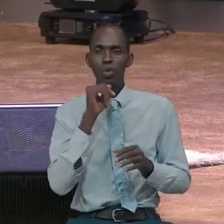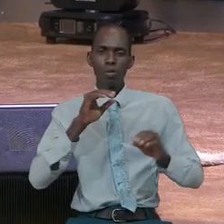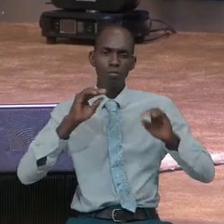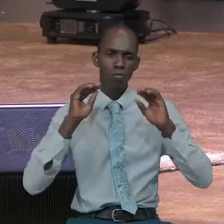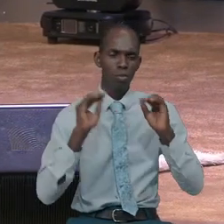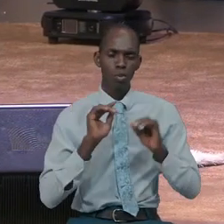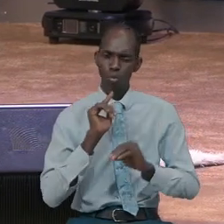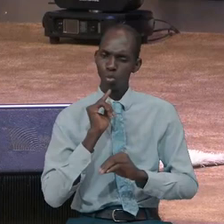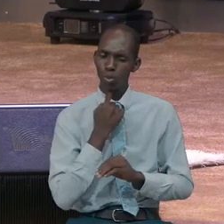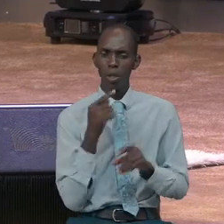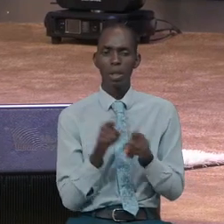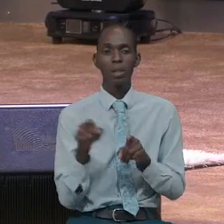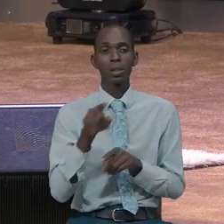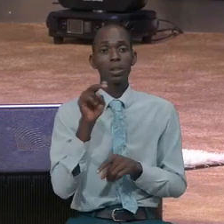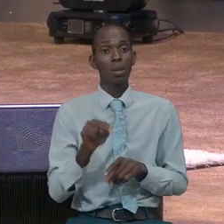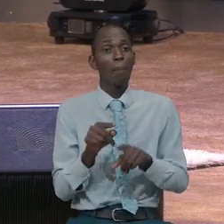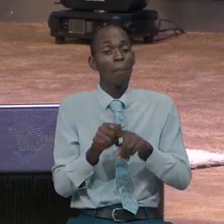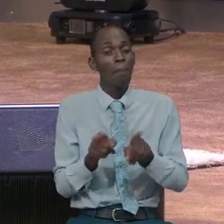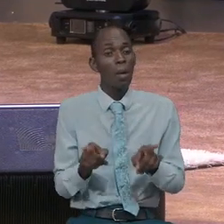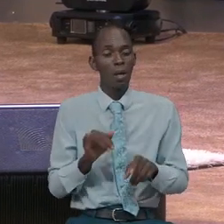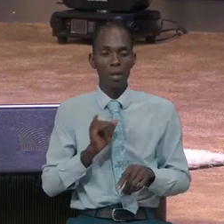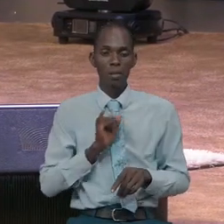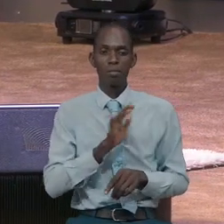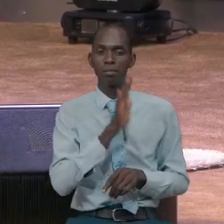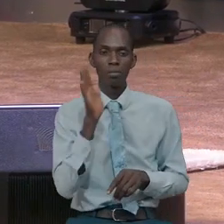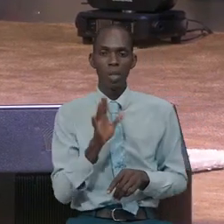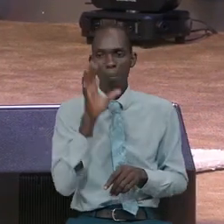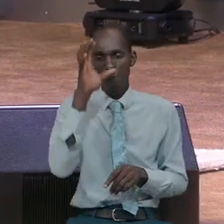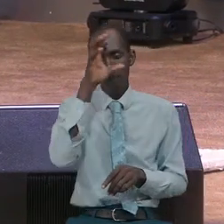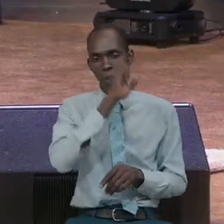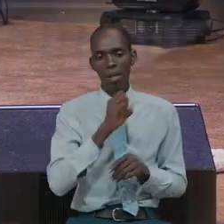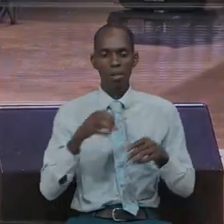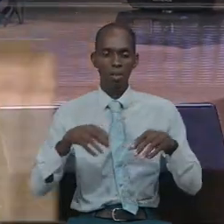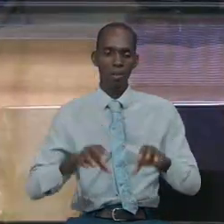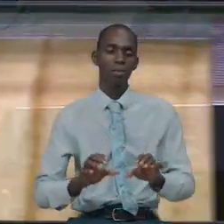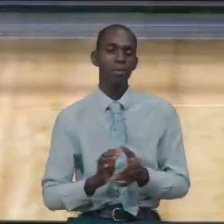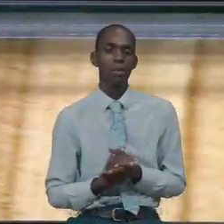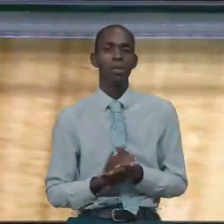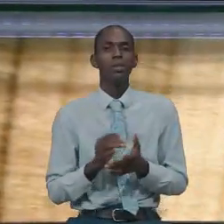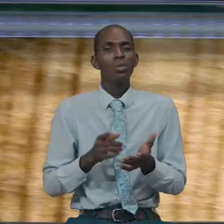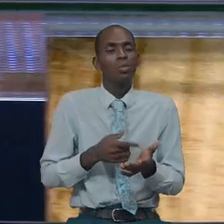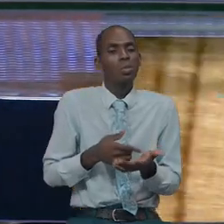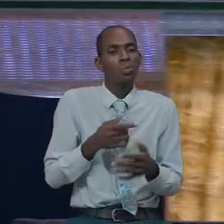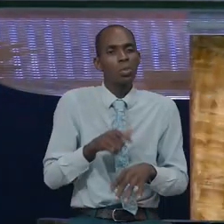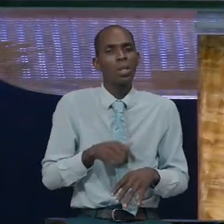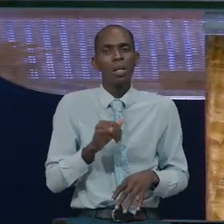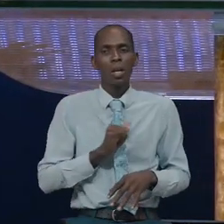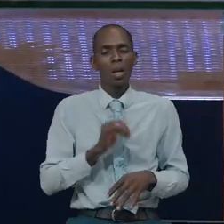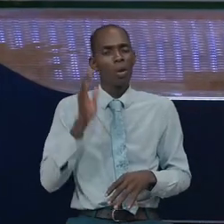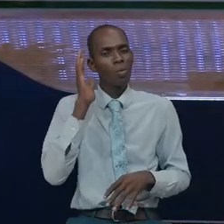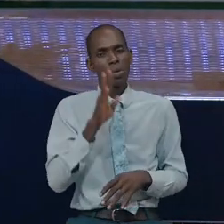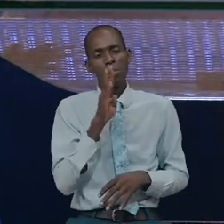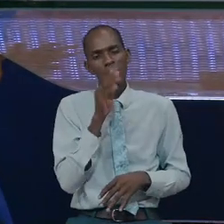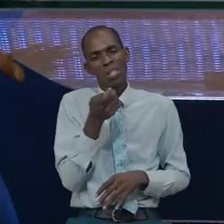as they ought to teach, but I never missed class. There were times I would be a little